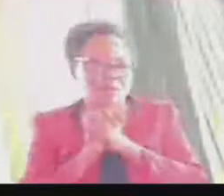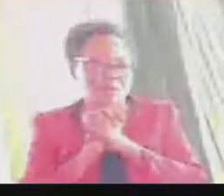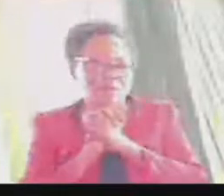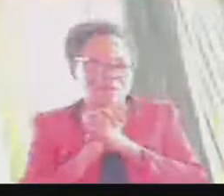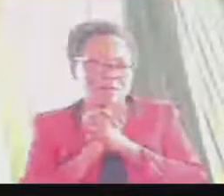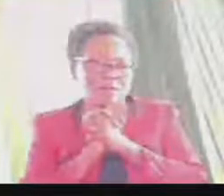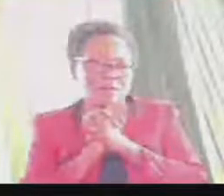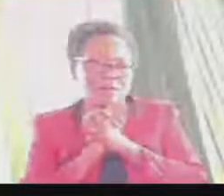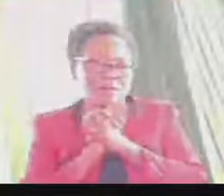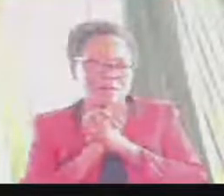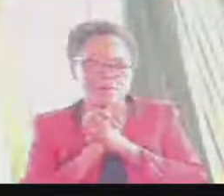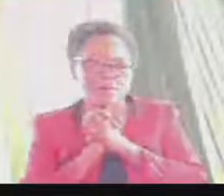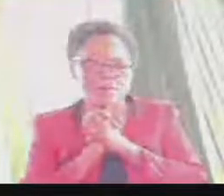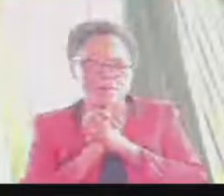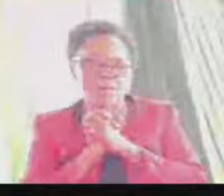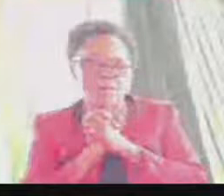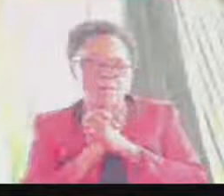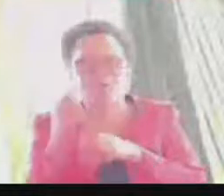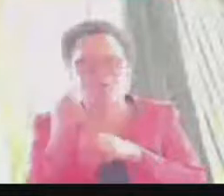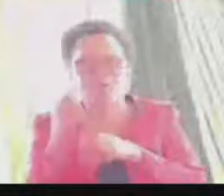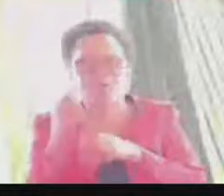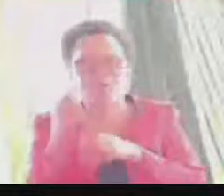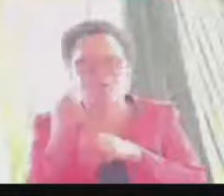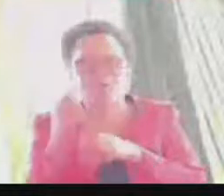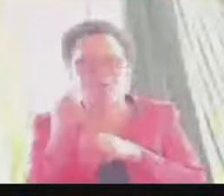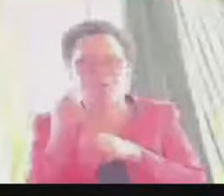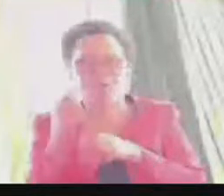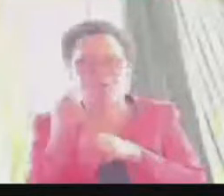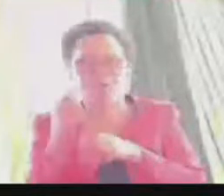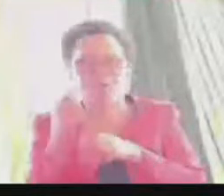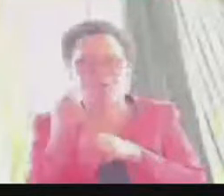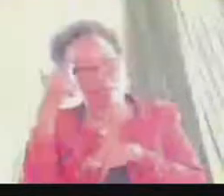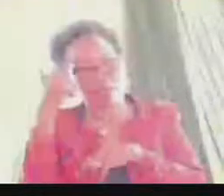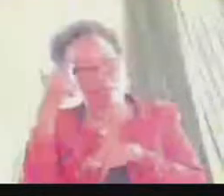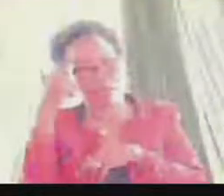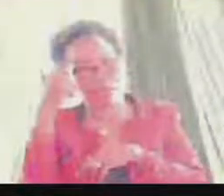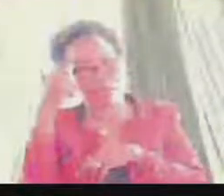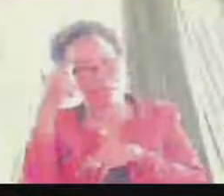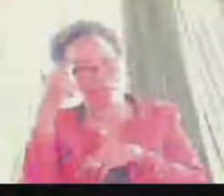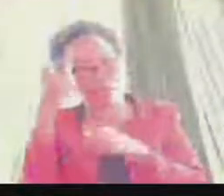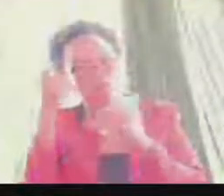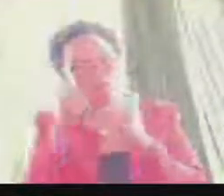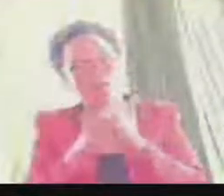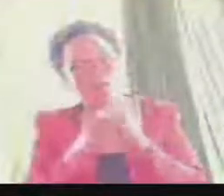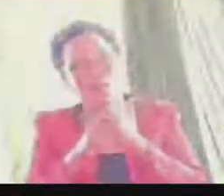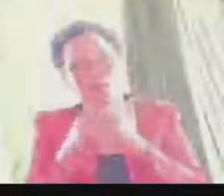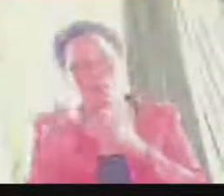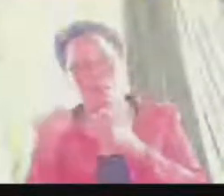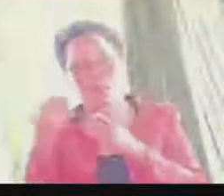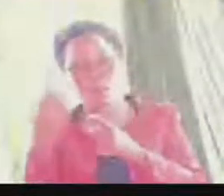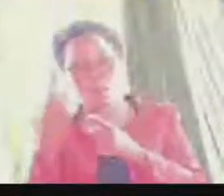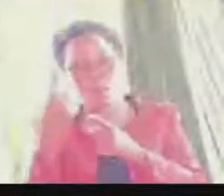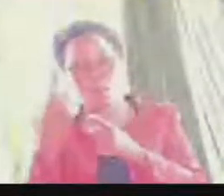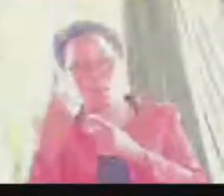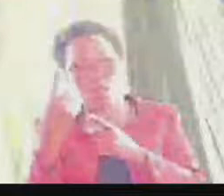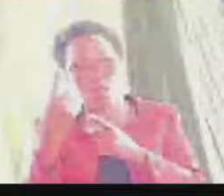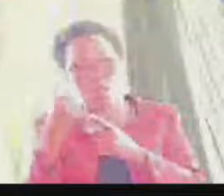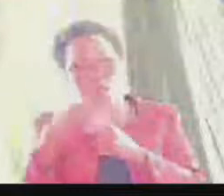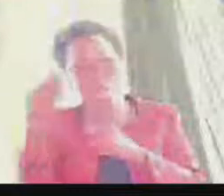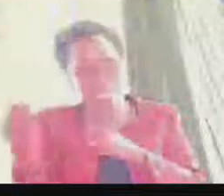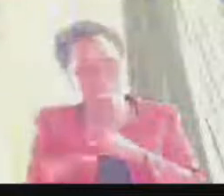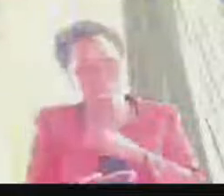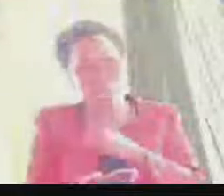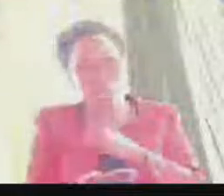Okay, I think the bigger problem is the induction. When you are inducted, that time